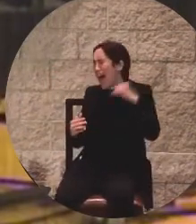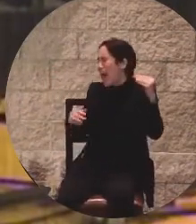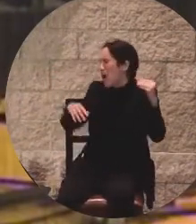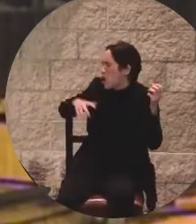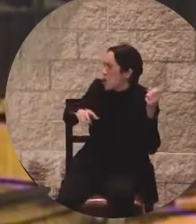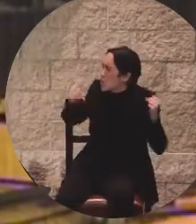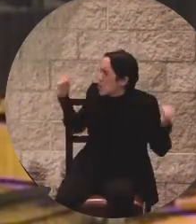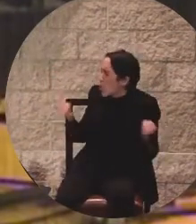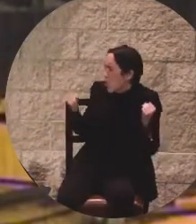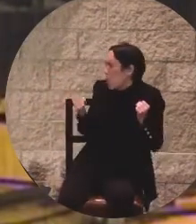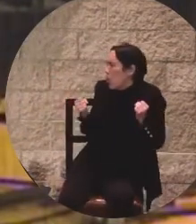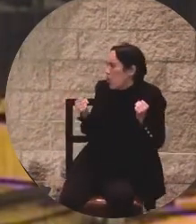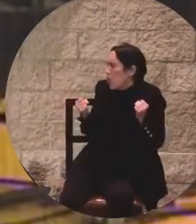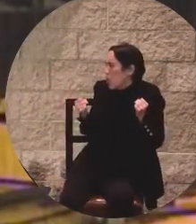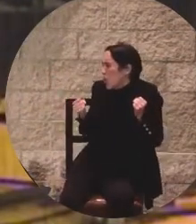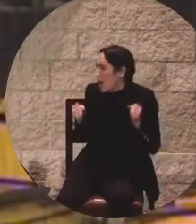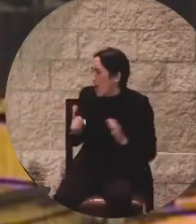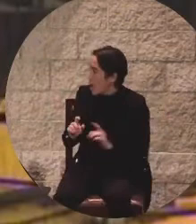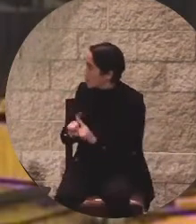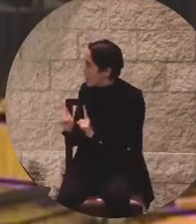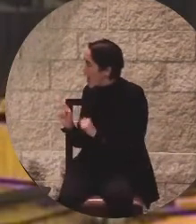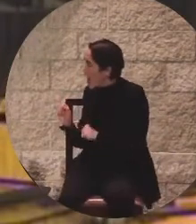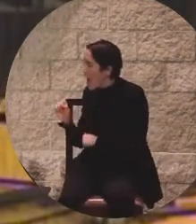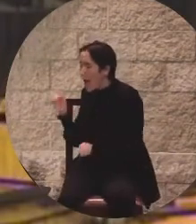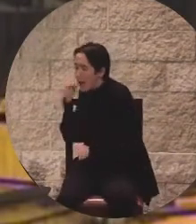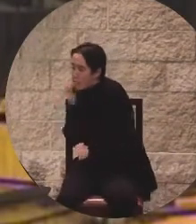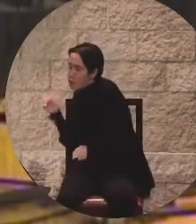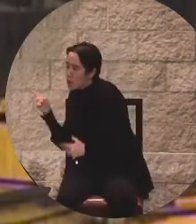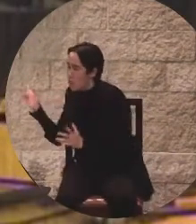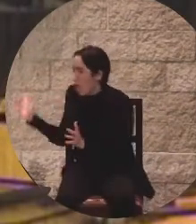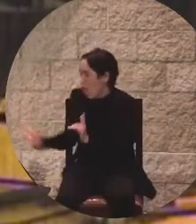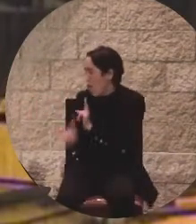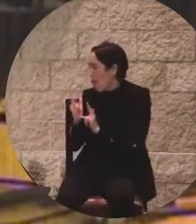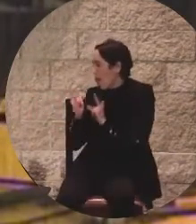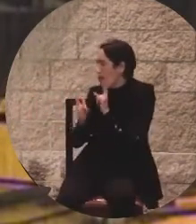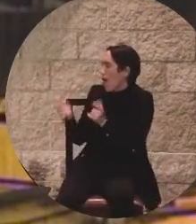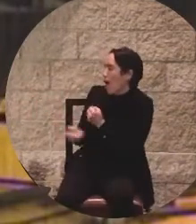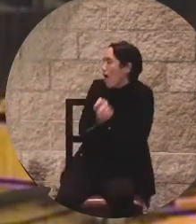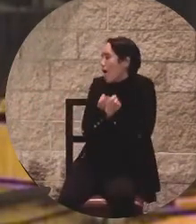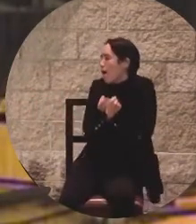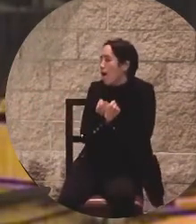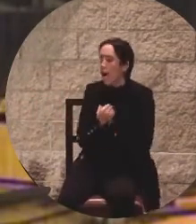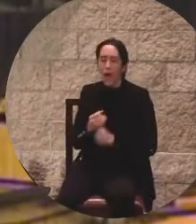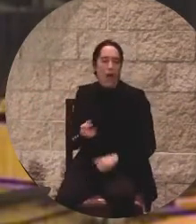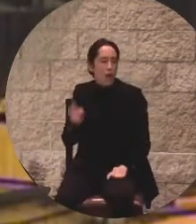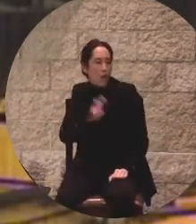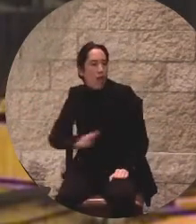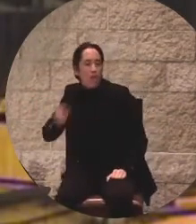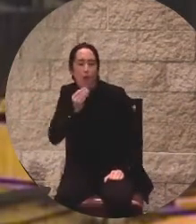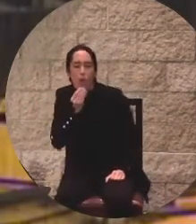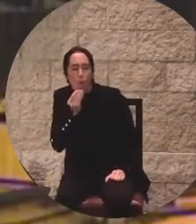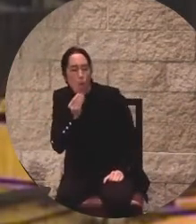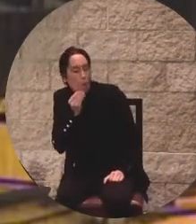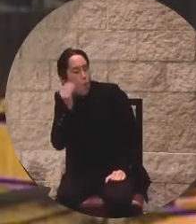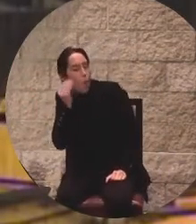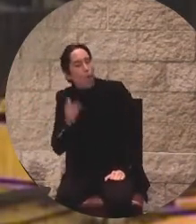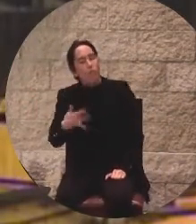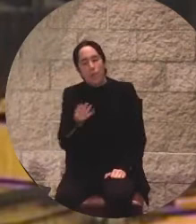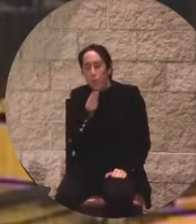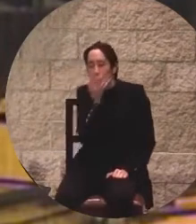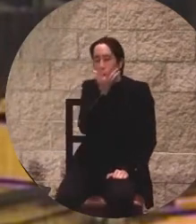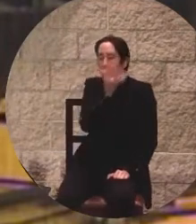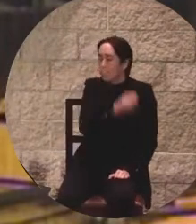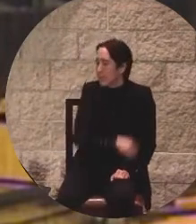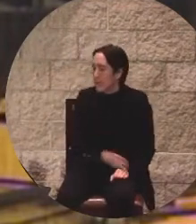storm. But if you really hold me tight, all the way home I'll be warm.